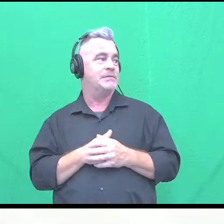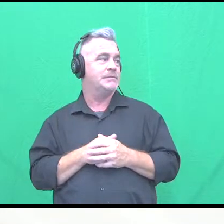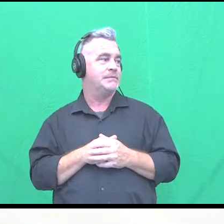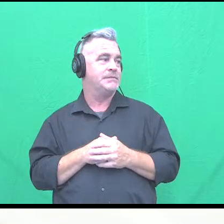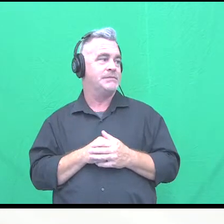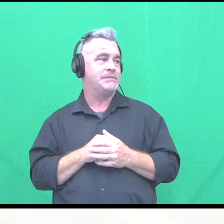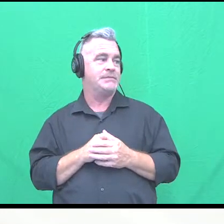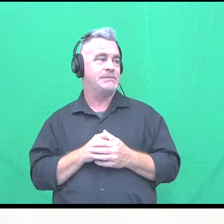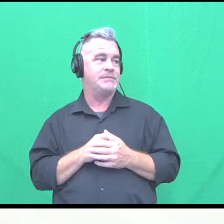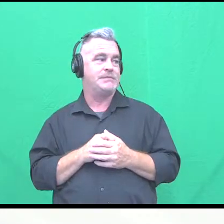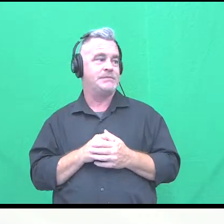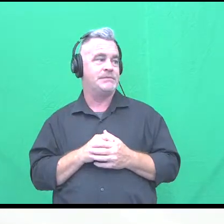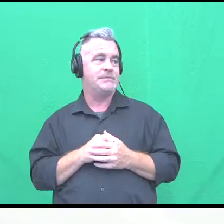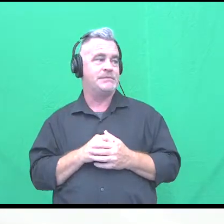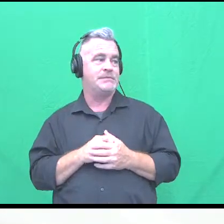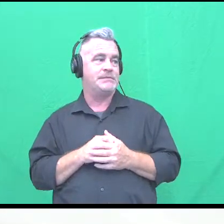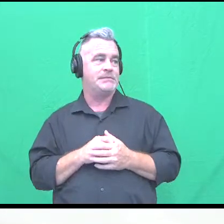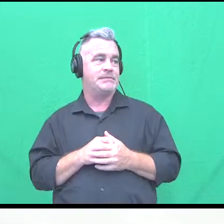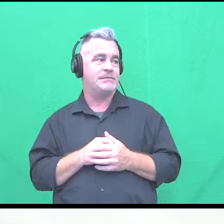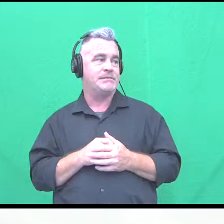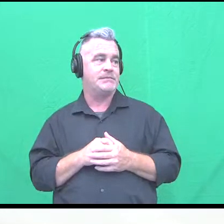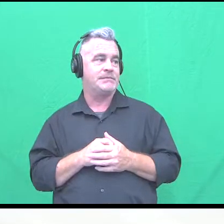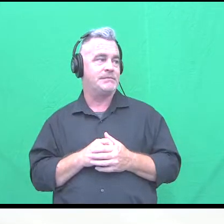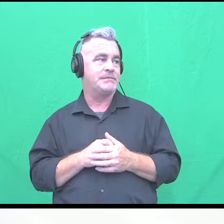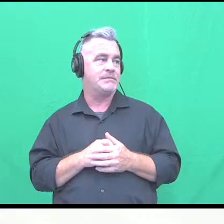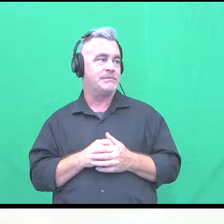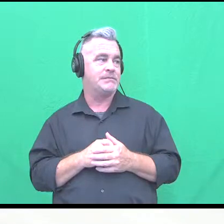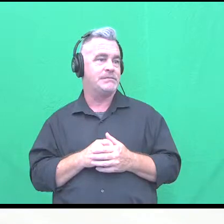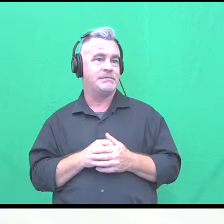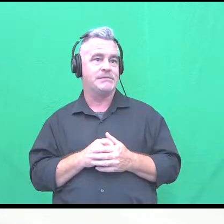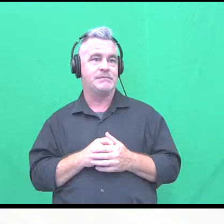And did I hear a question over here? Yes, Mr. Arnold,